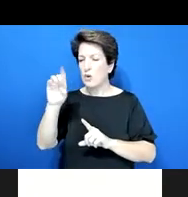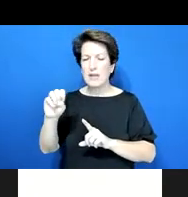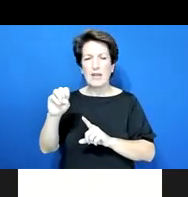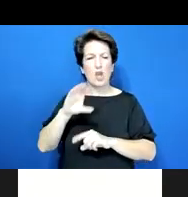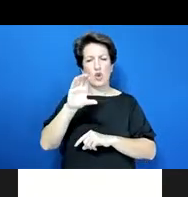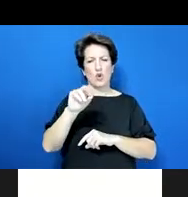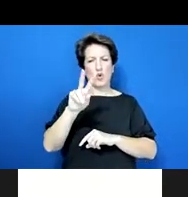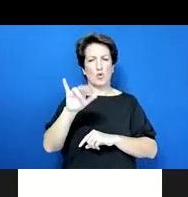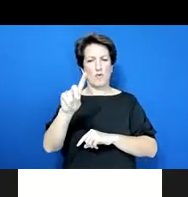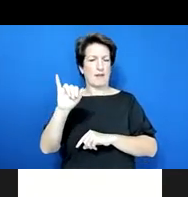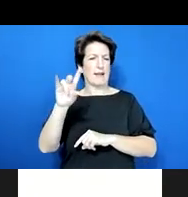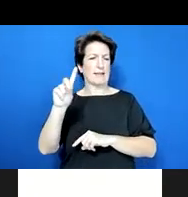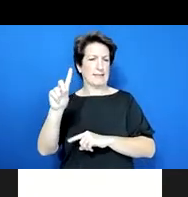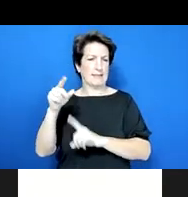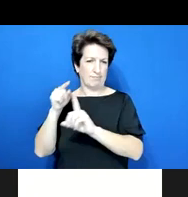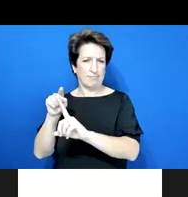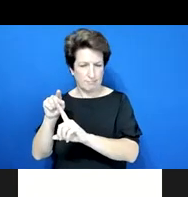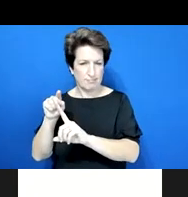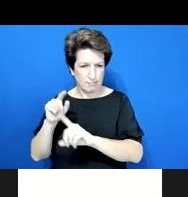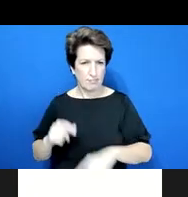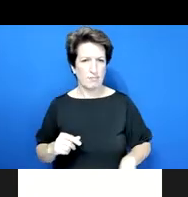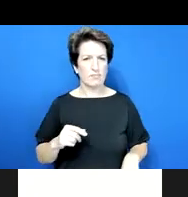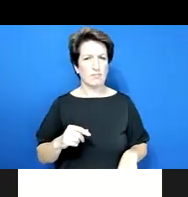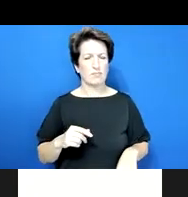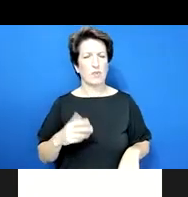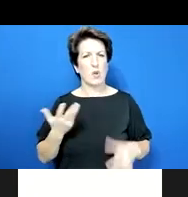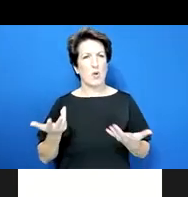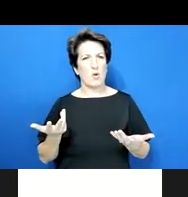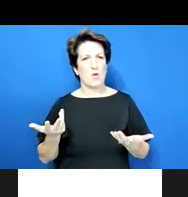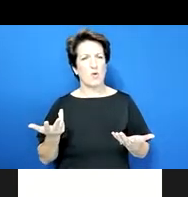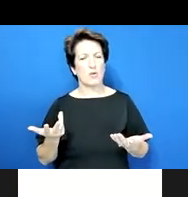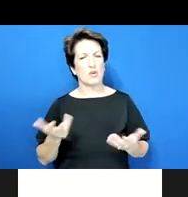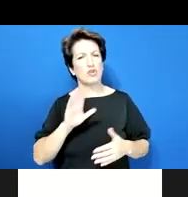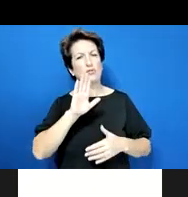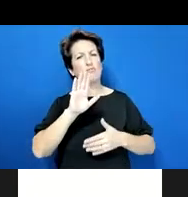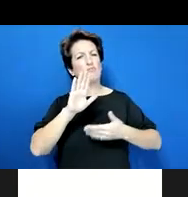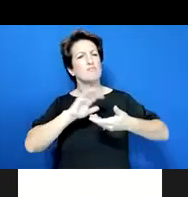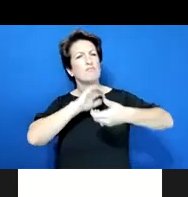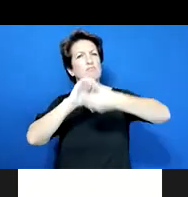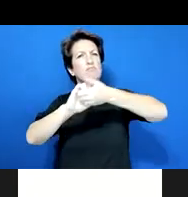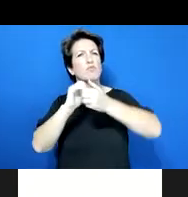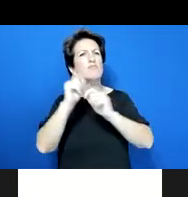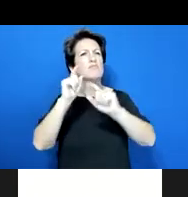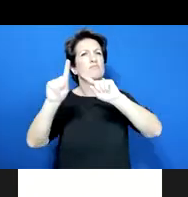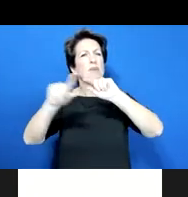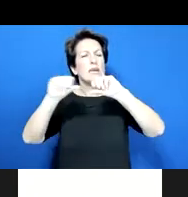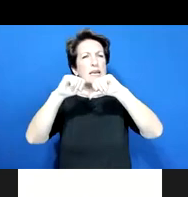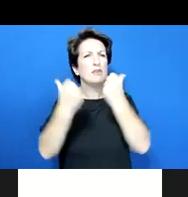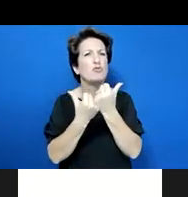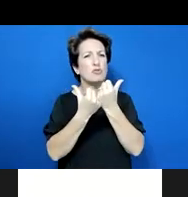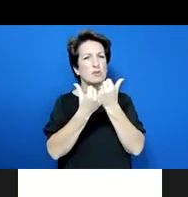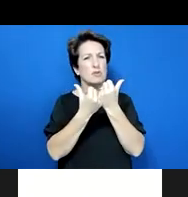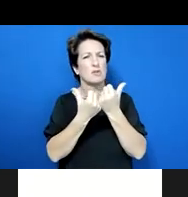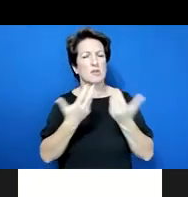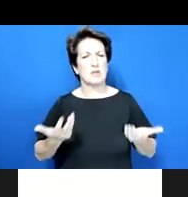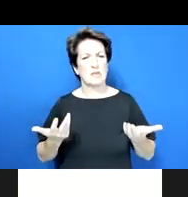ID. And I'm wondering, like, how expansive are your partnerships with agencies, and how, like, what